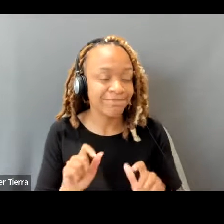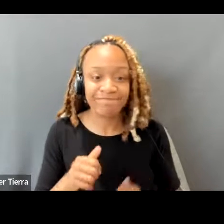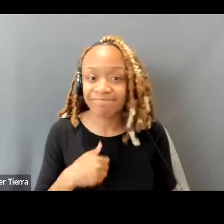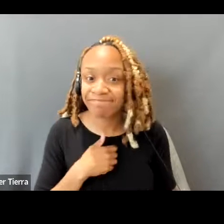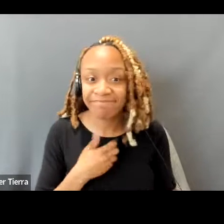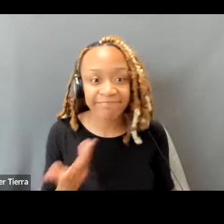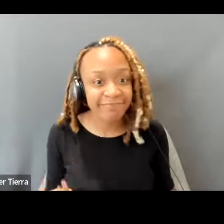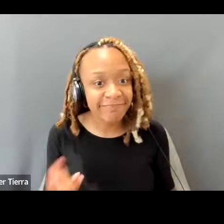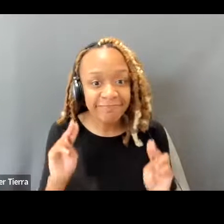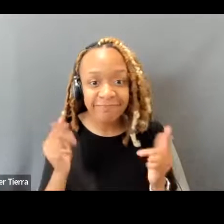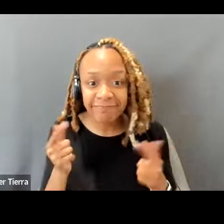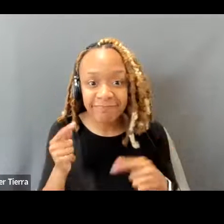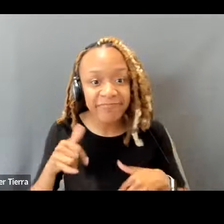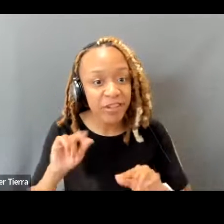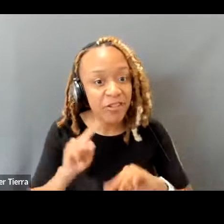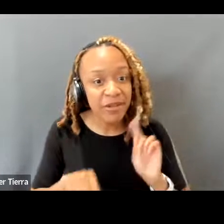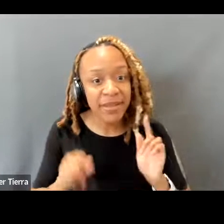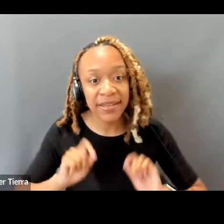my screen. This